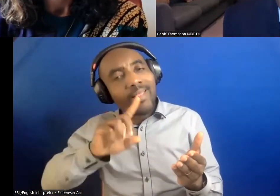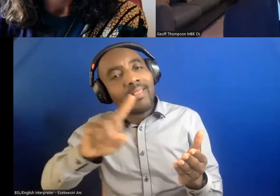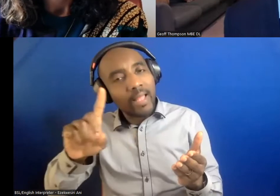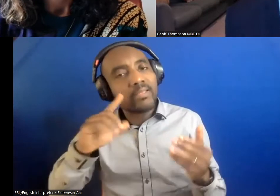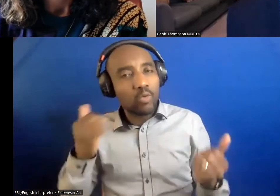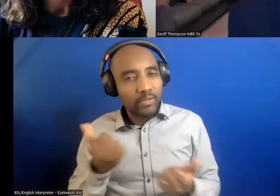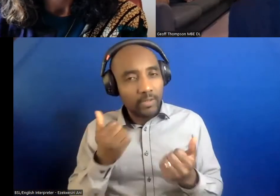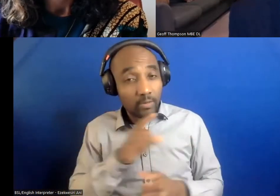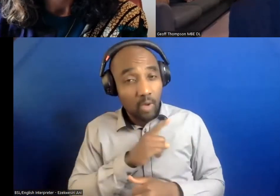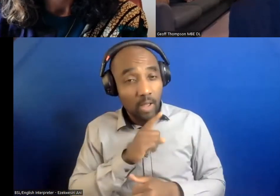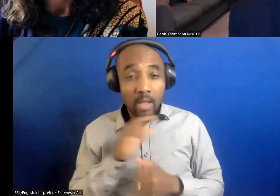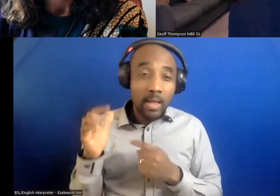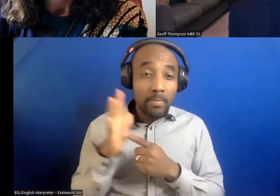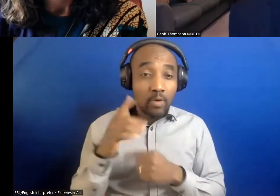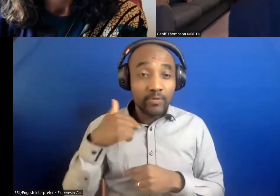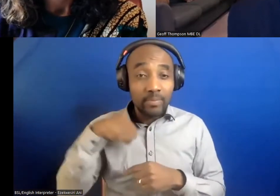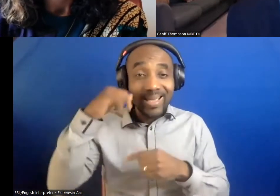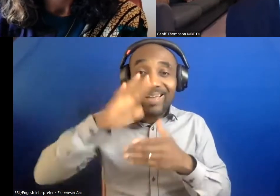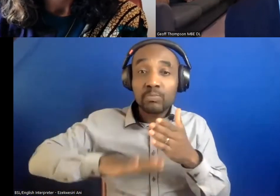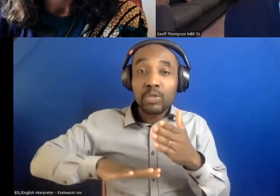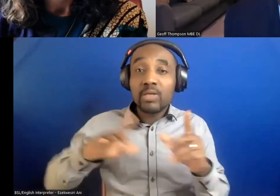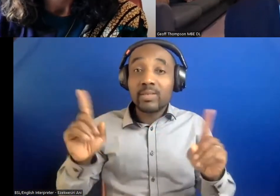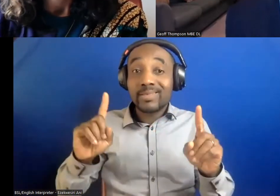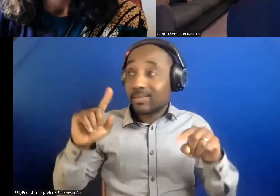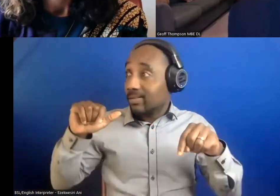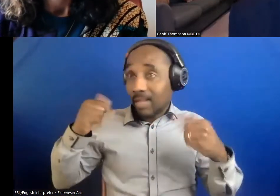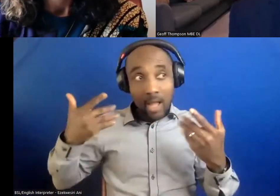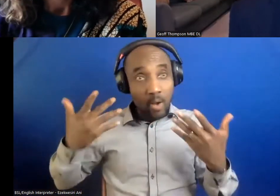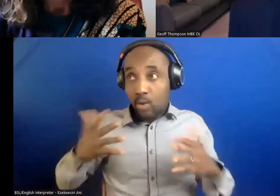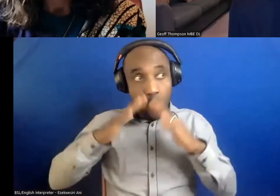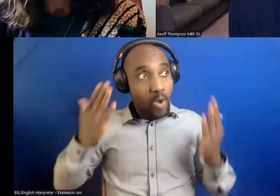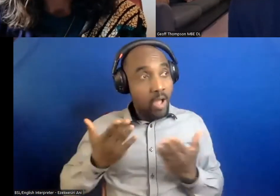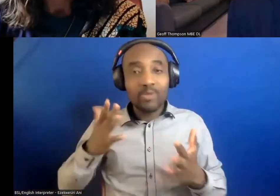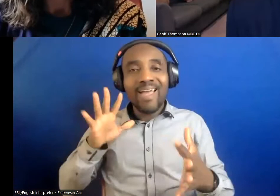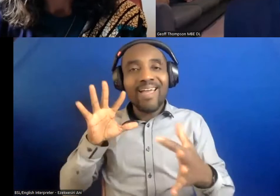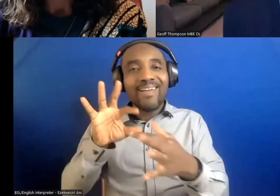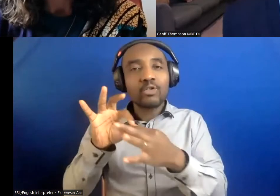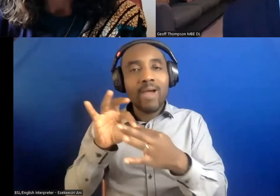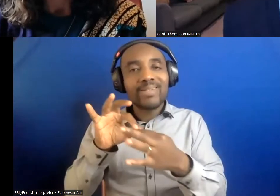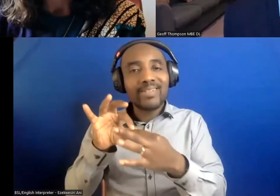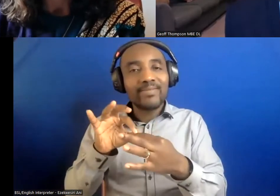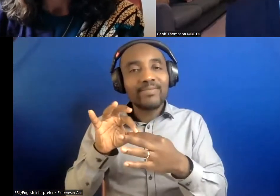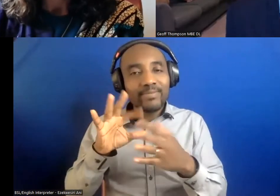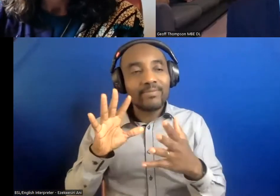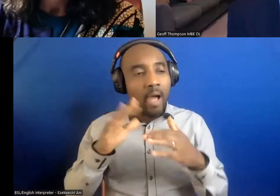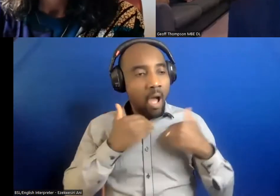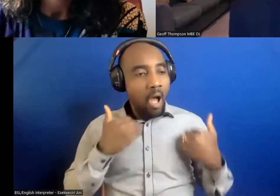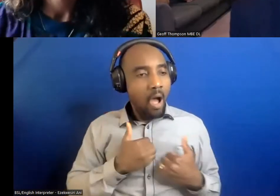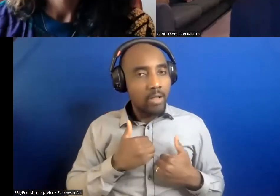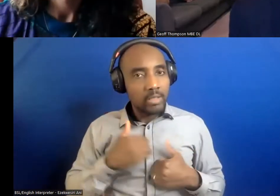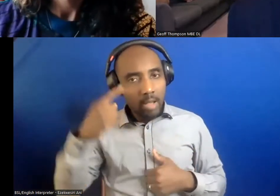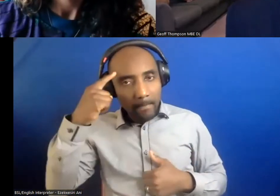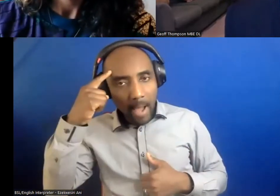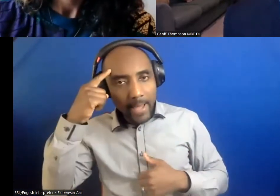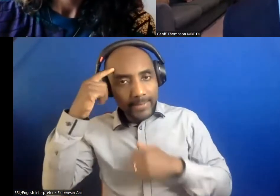in so many experiences, the interactive age sees us really able to engage with hearts and minds, words that